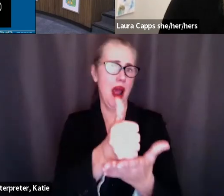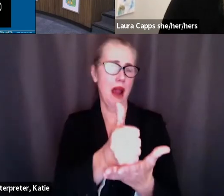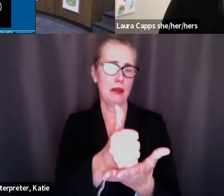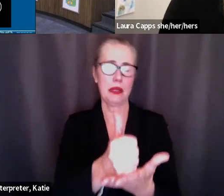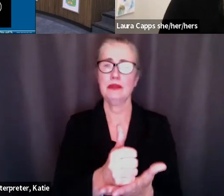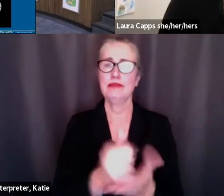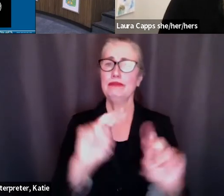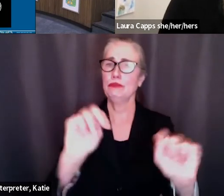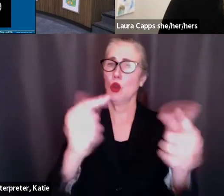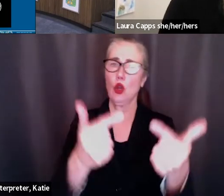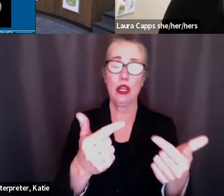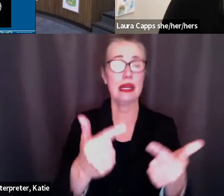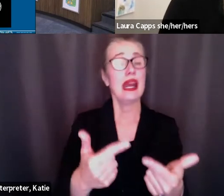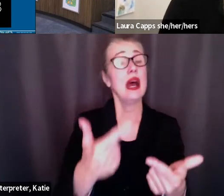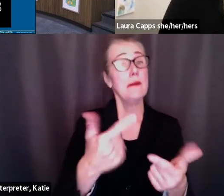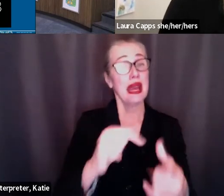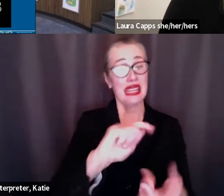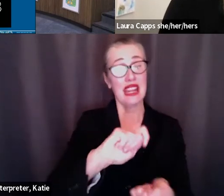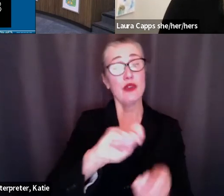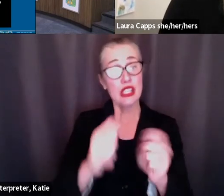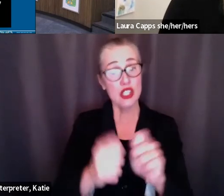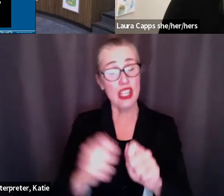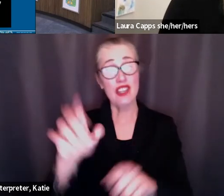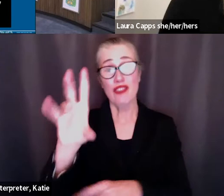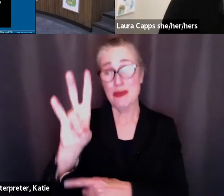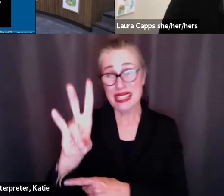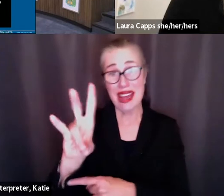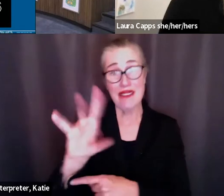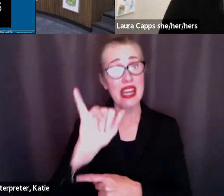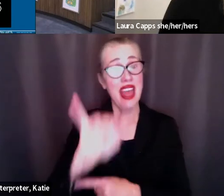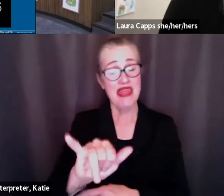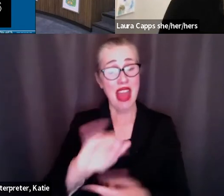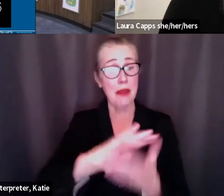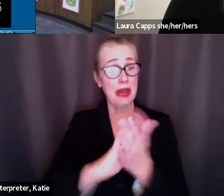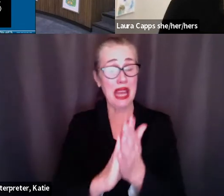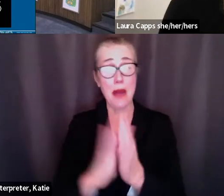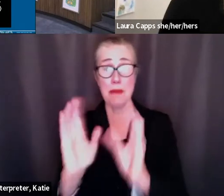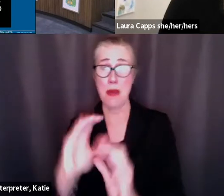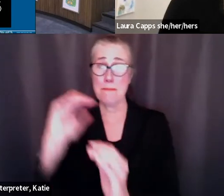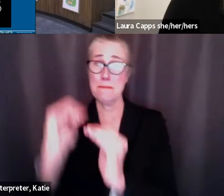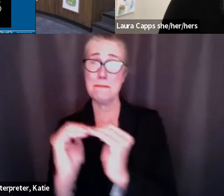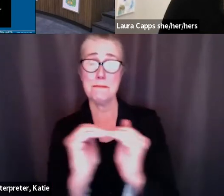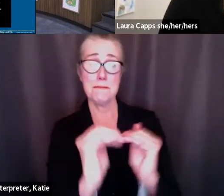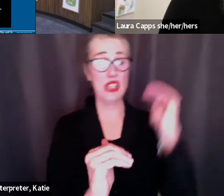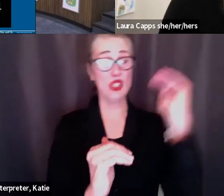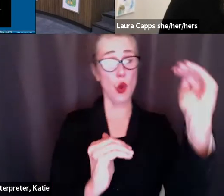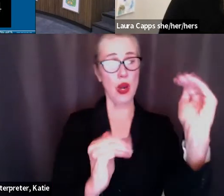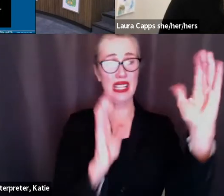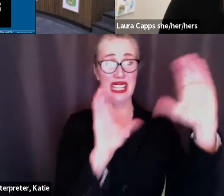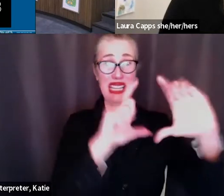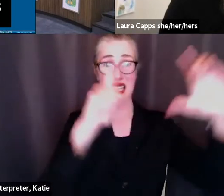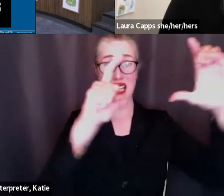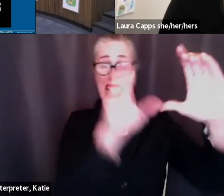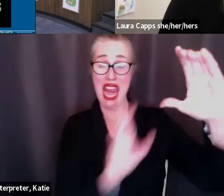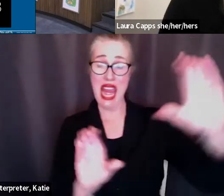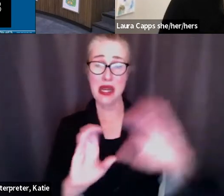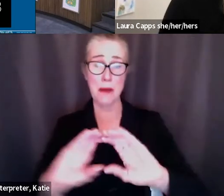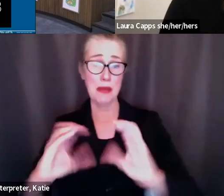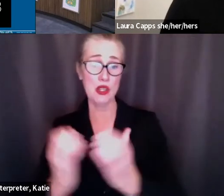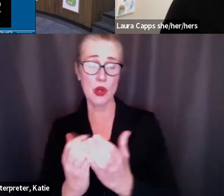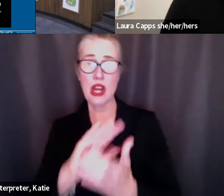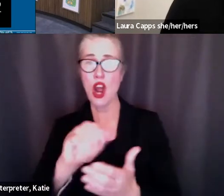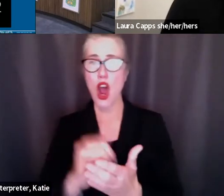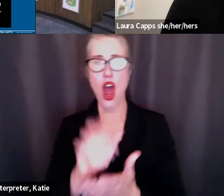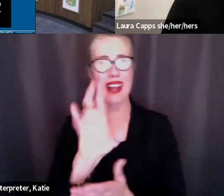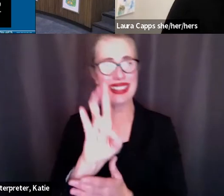regions the opportunity to create a minority majority district fades all the seven all seven district maps um